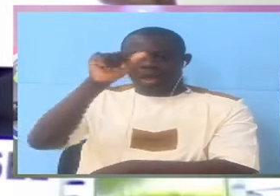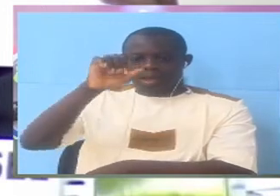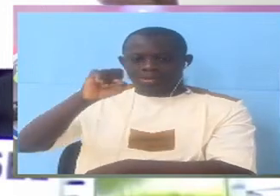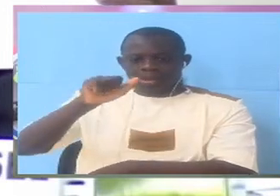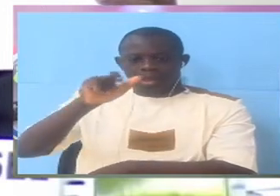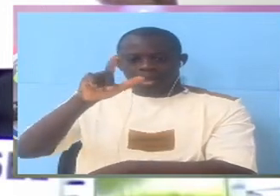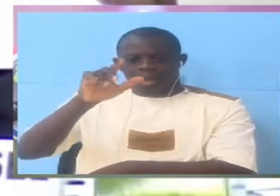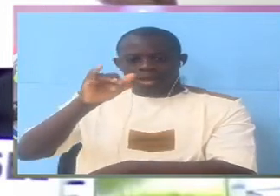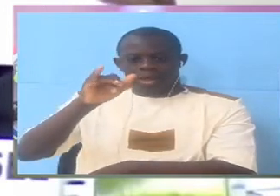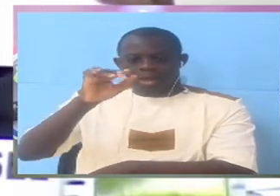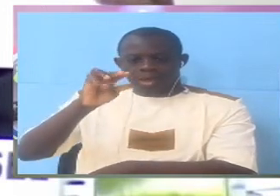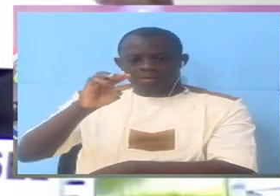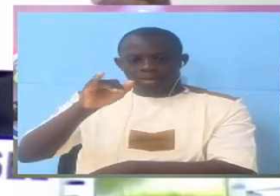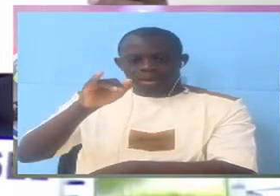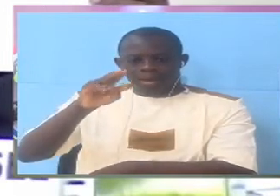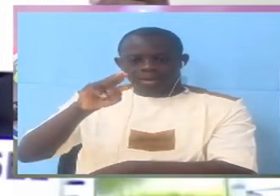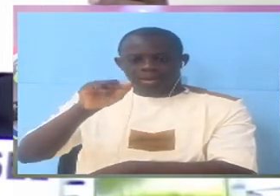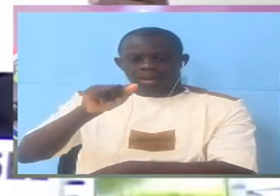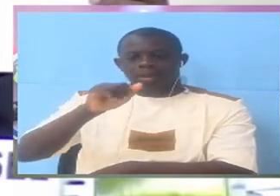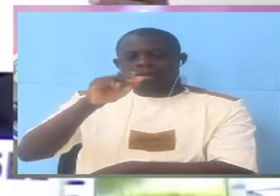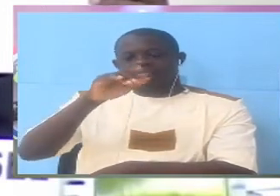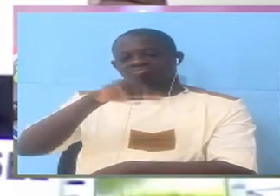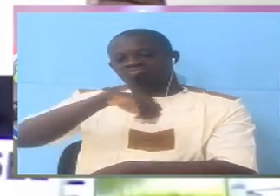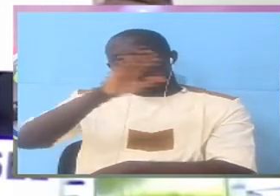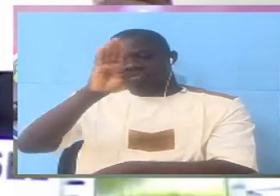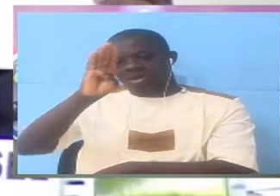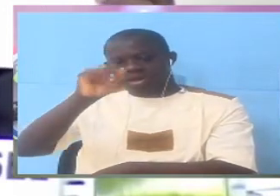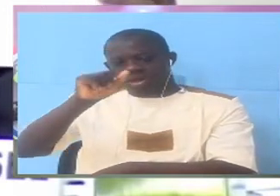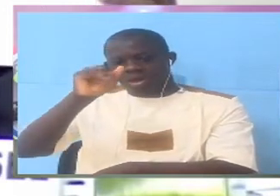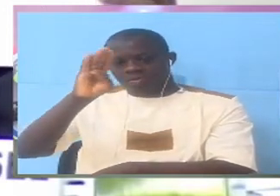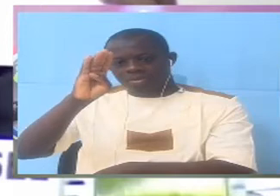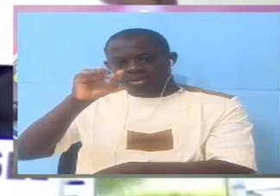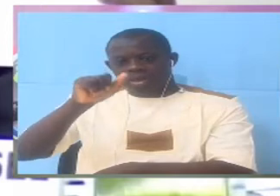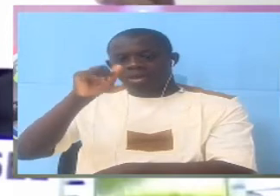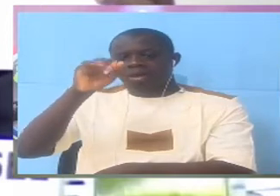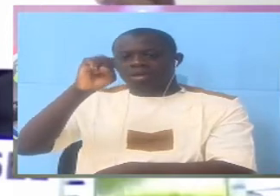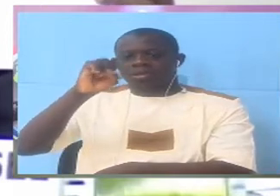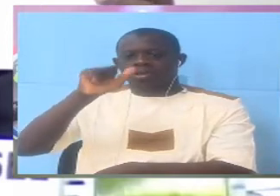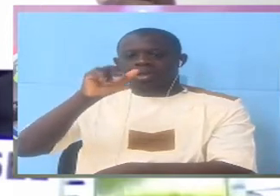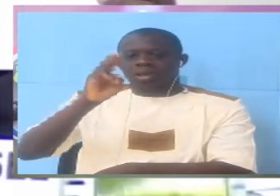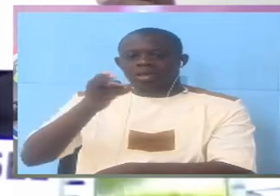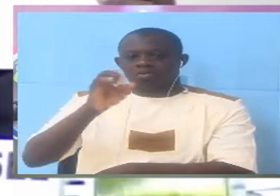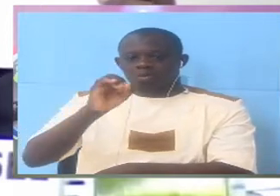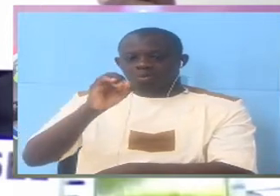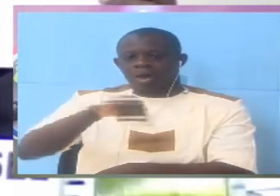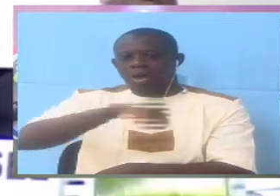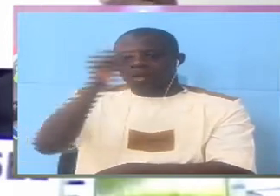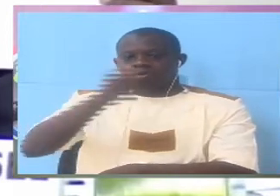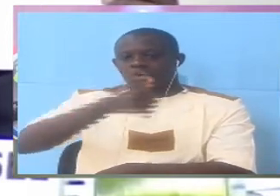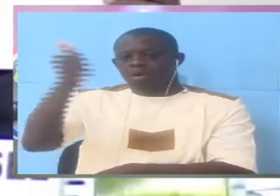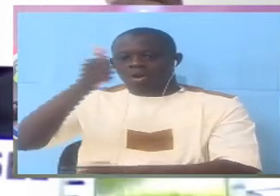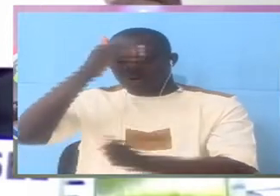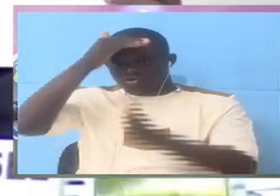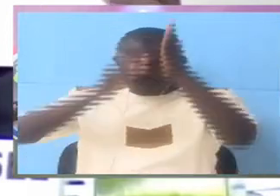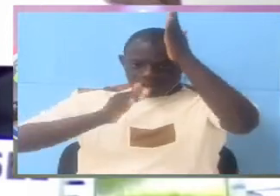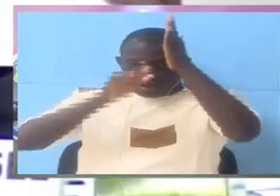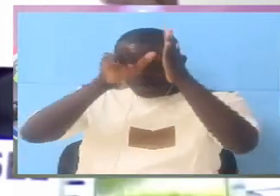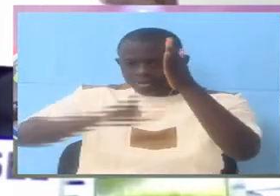Salimina Drame. Baba Saho. And some soldiers from State Guard. Many soldiers